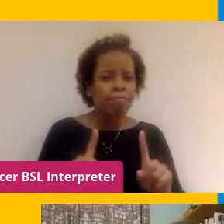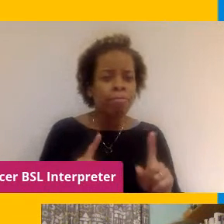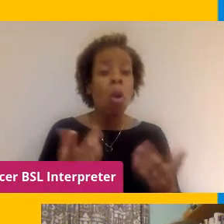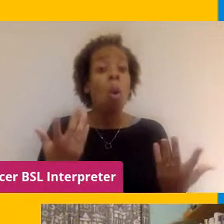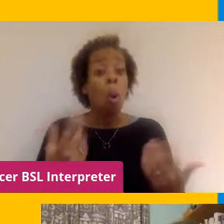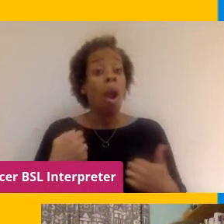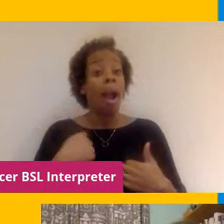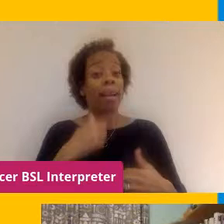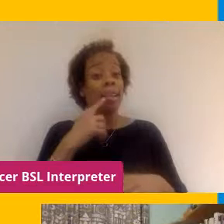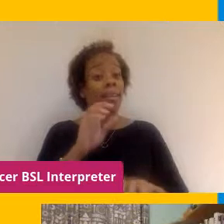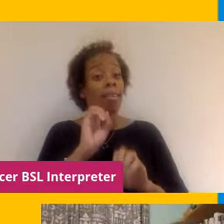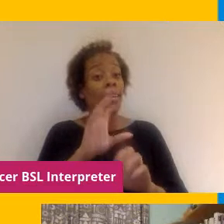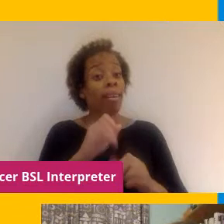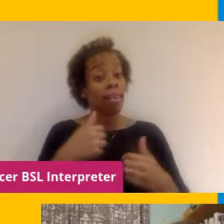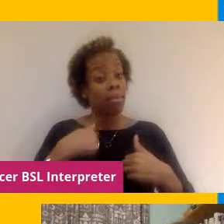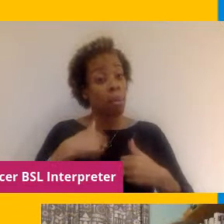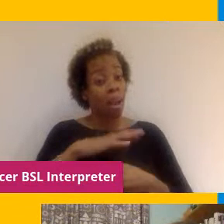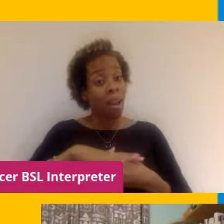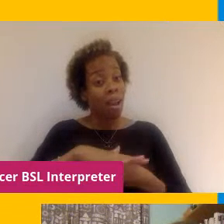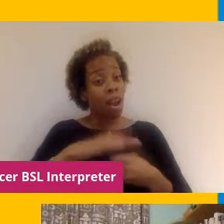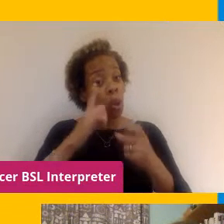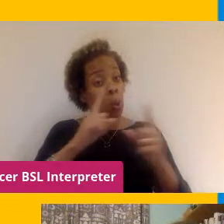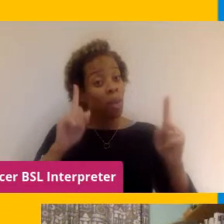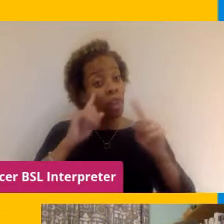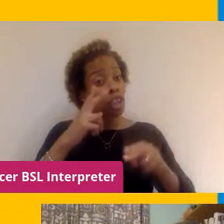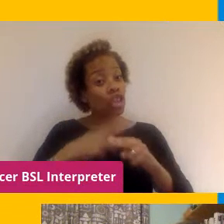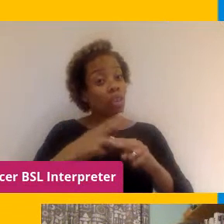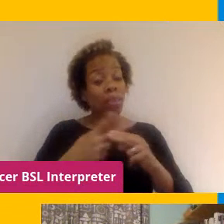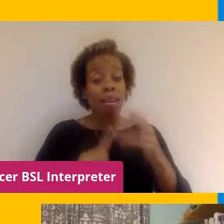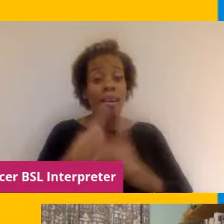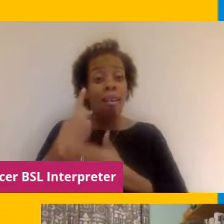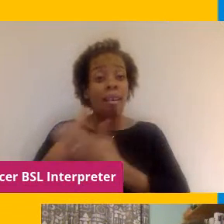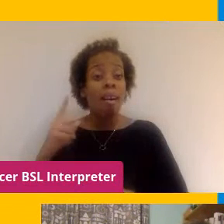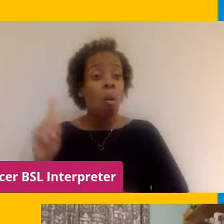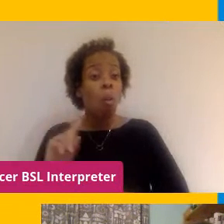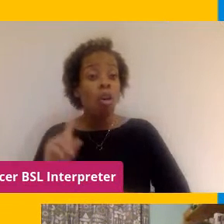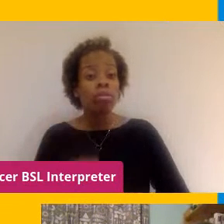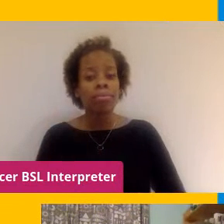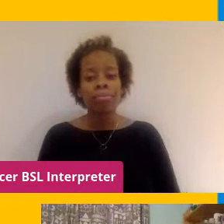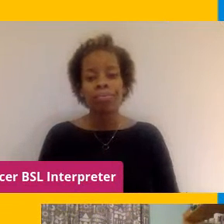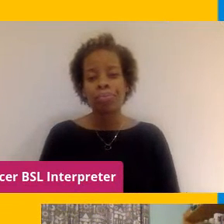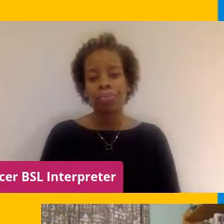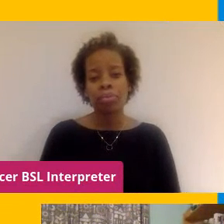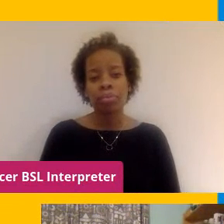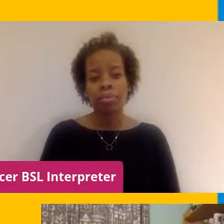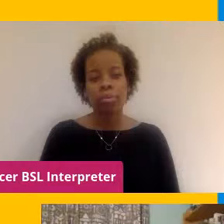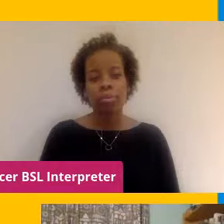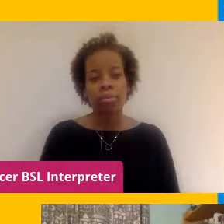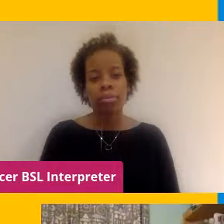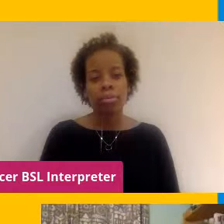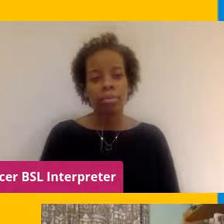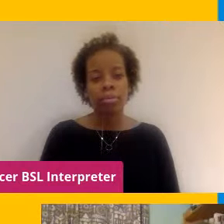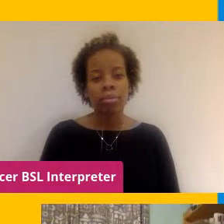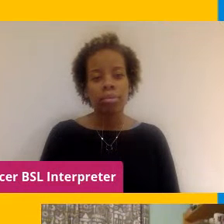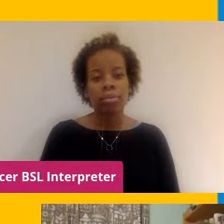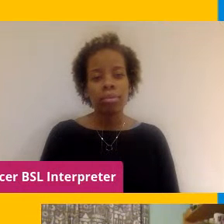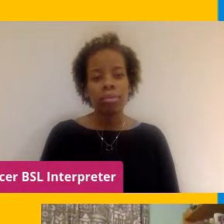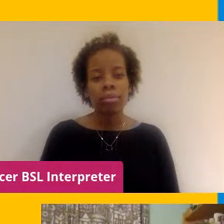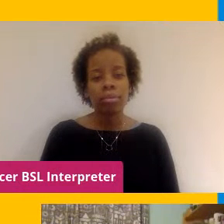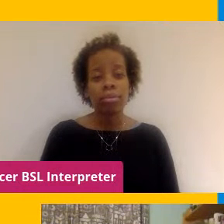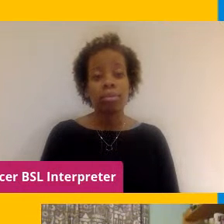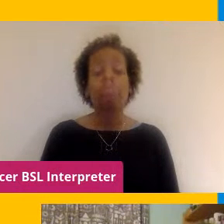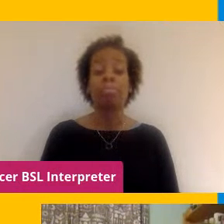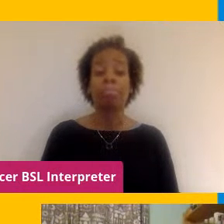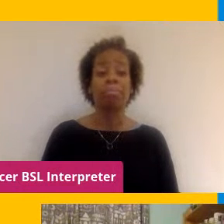the work we've done at Sheffield on well-being with human resources, if that would be useful. Yeah, I think that probably would, Jess. But I mean, to sort of say this is